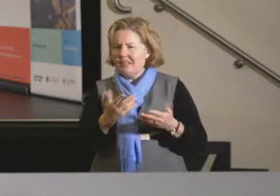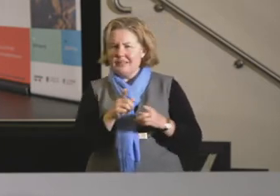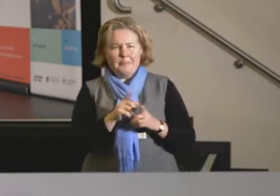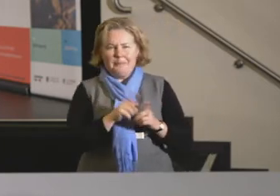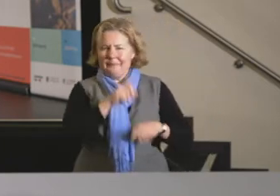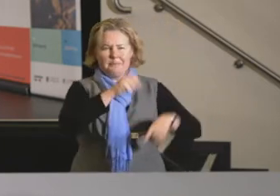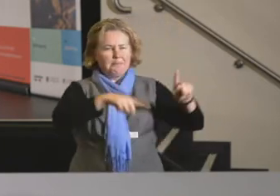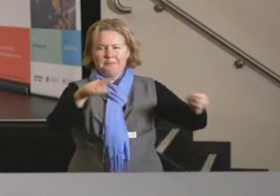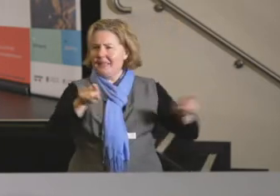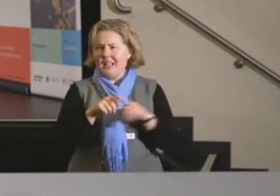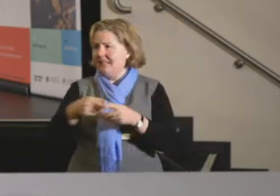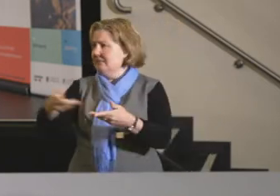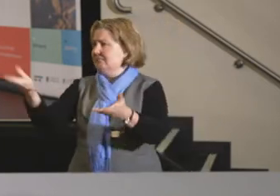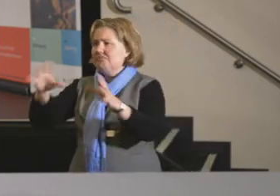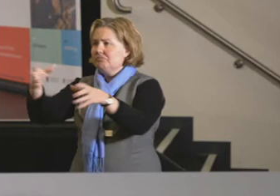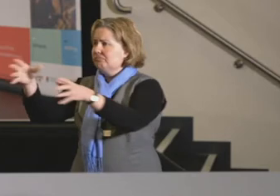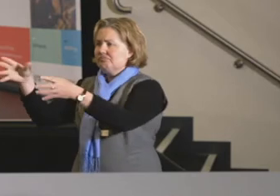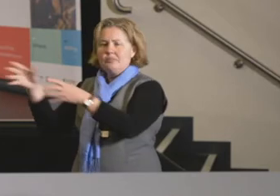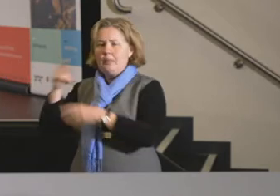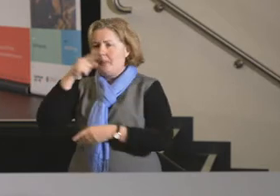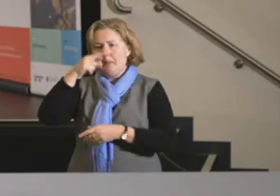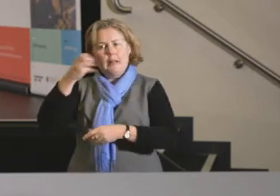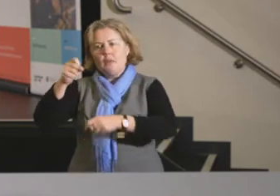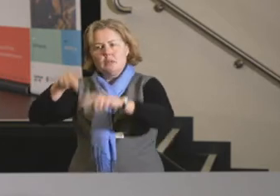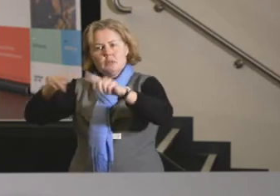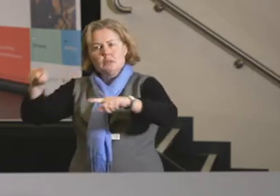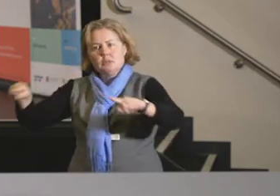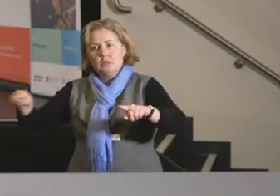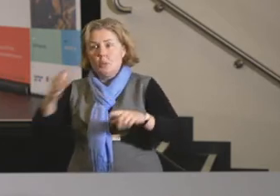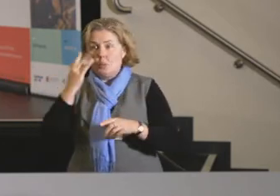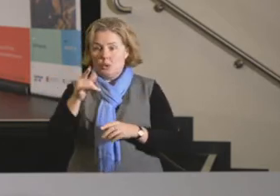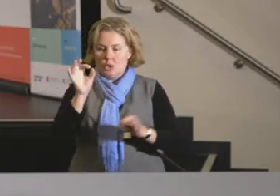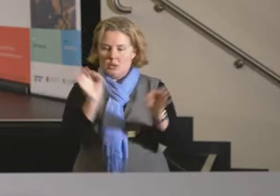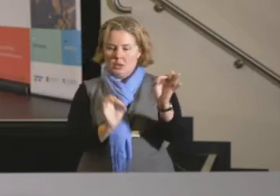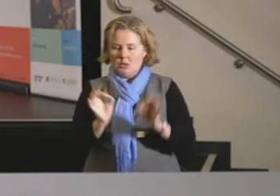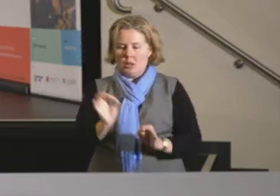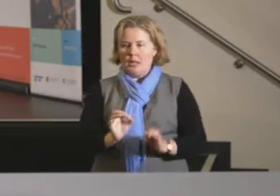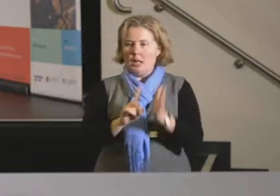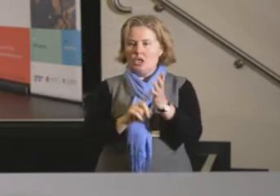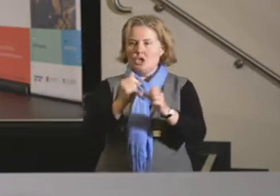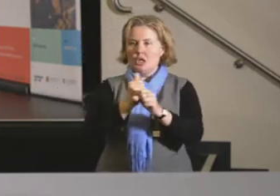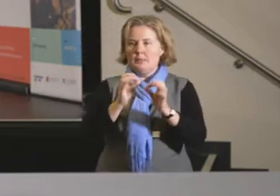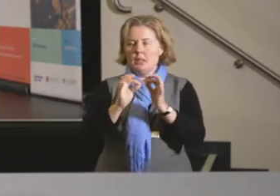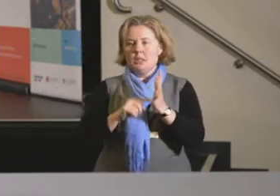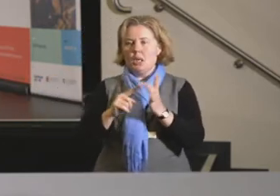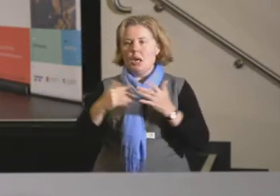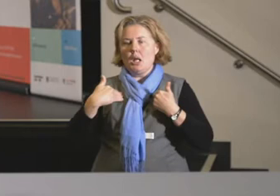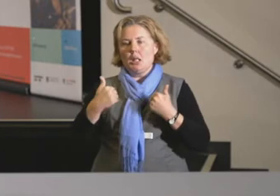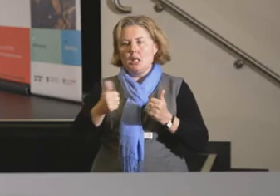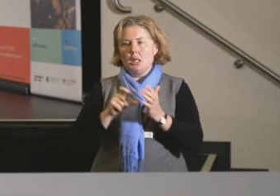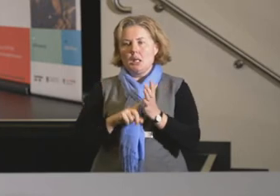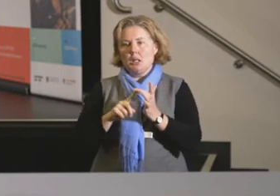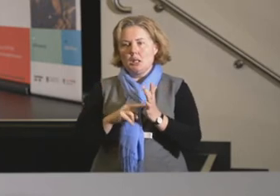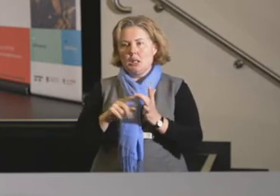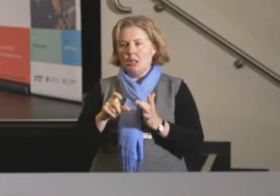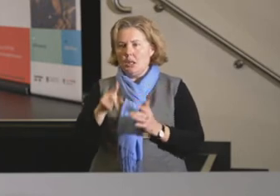does. And so when you're trying to design an LGBTI health clinic, you can't expect everyone to want to go to the same